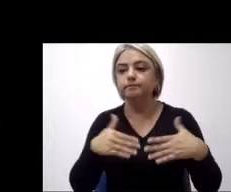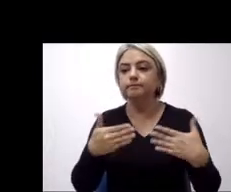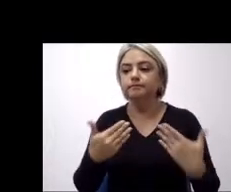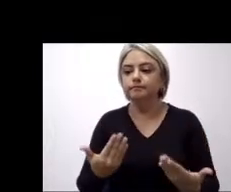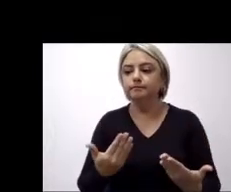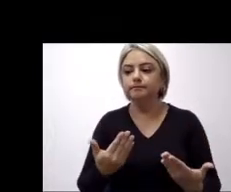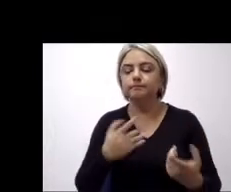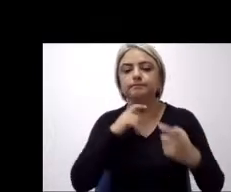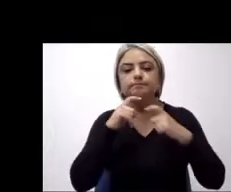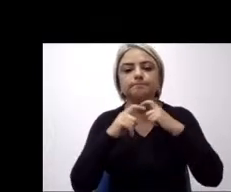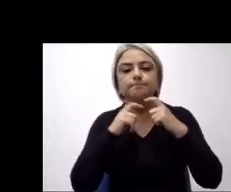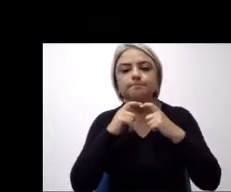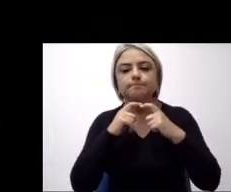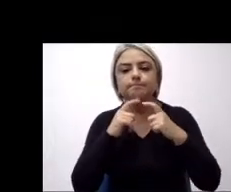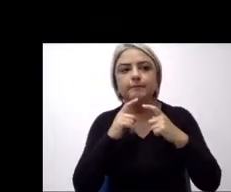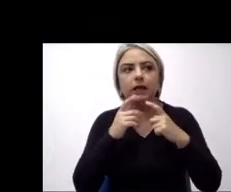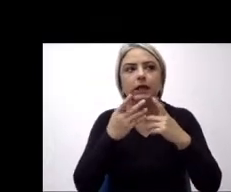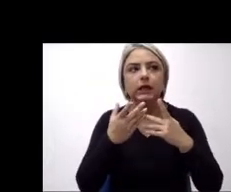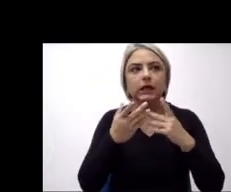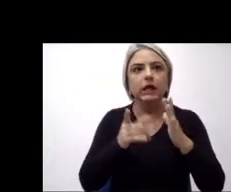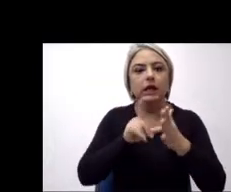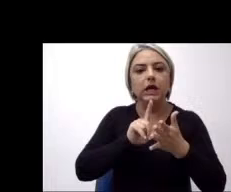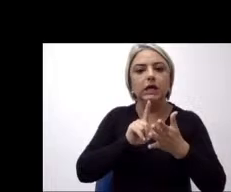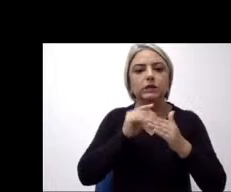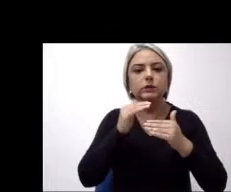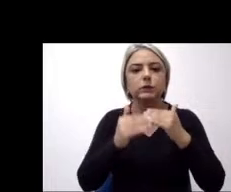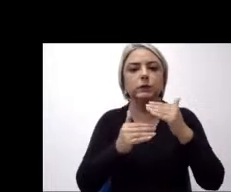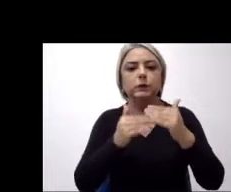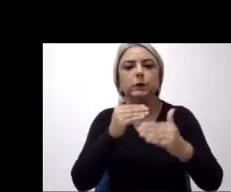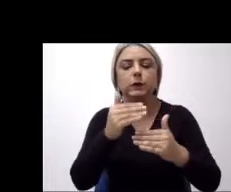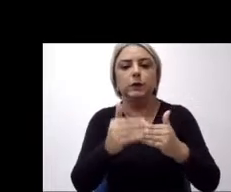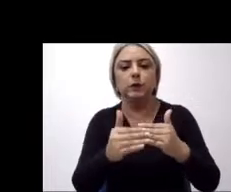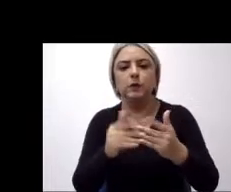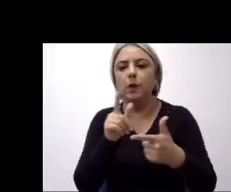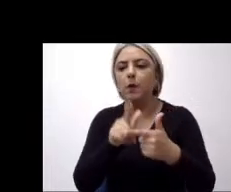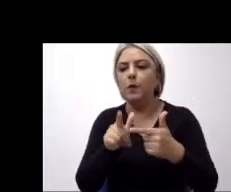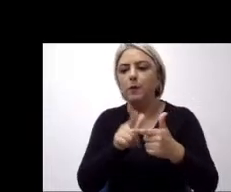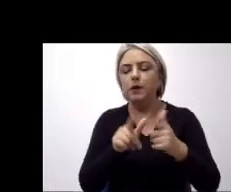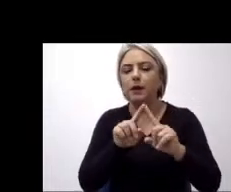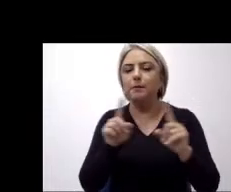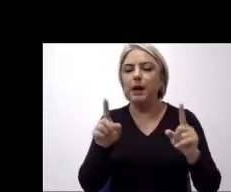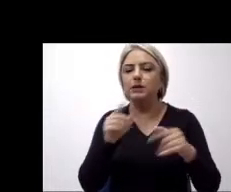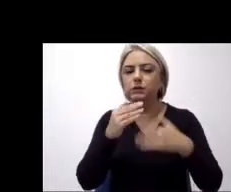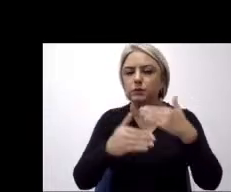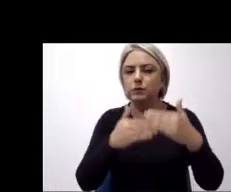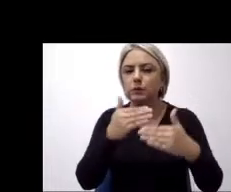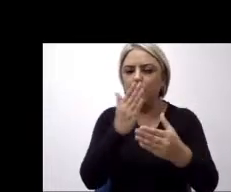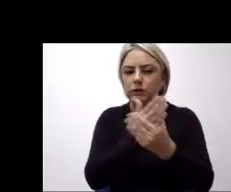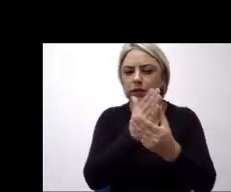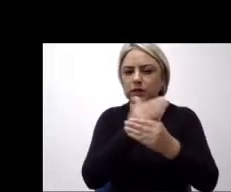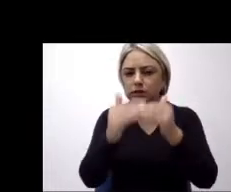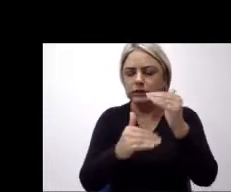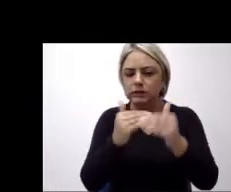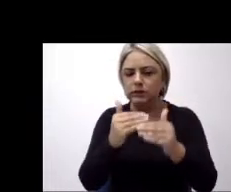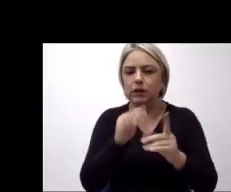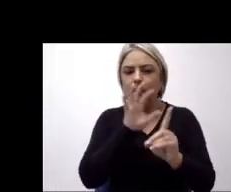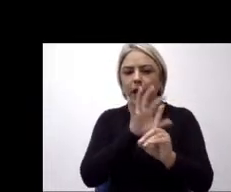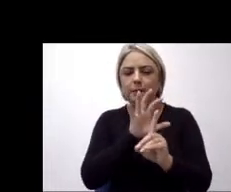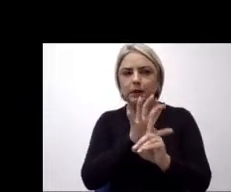the process in the agenda problem, but the process itself in the determinist approach is more or